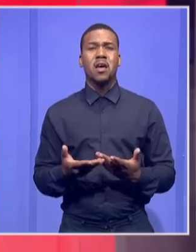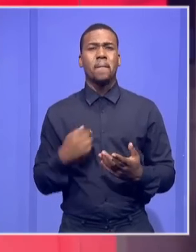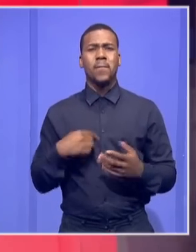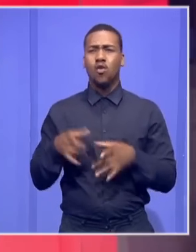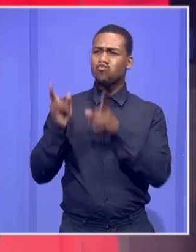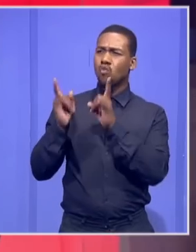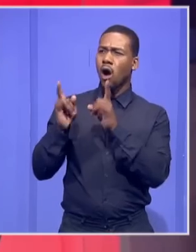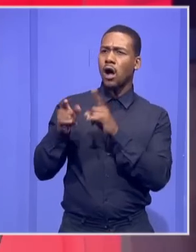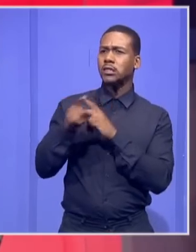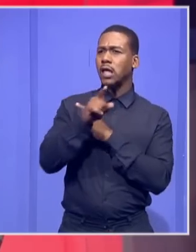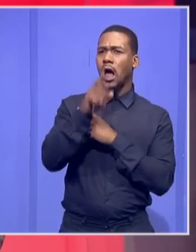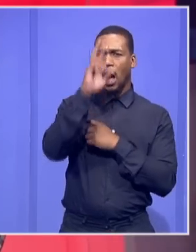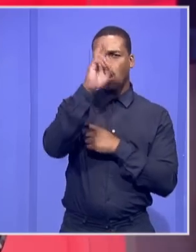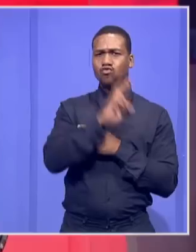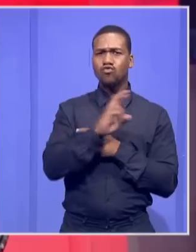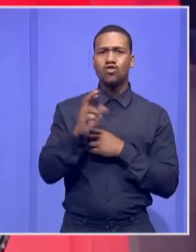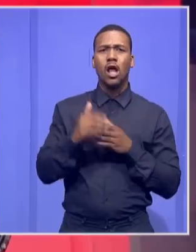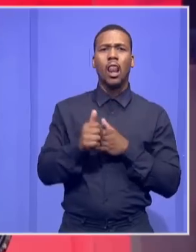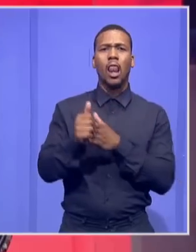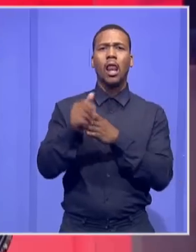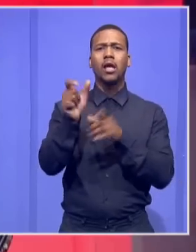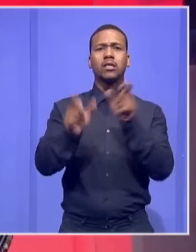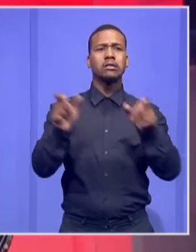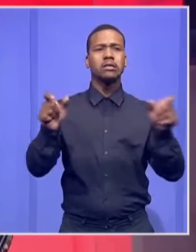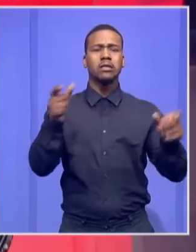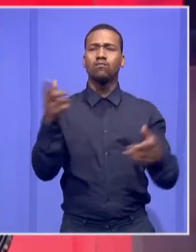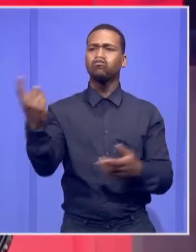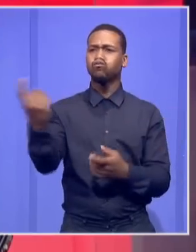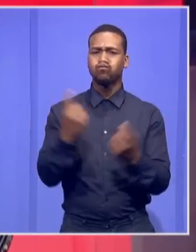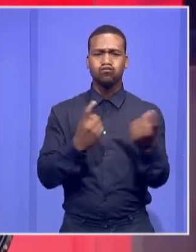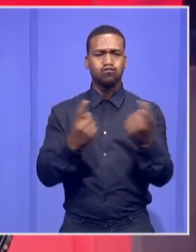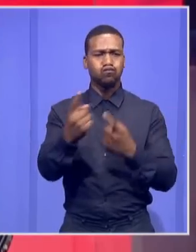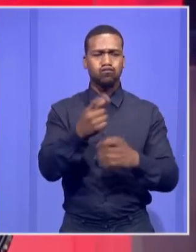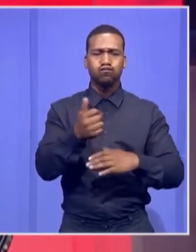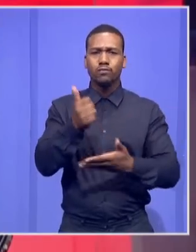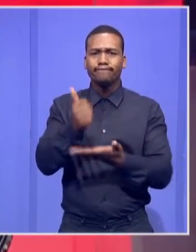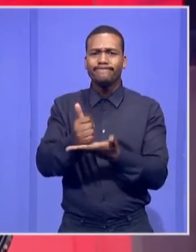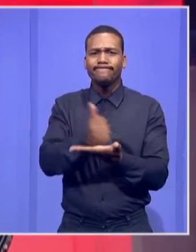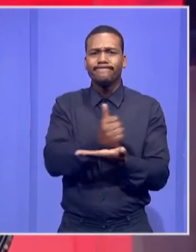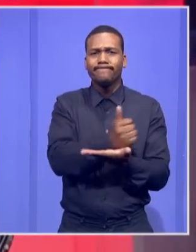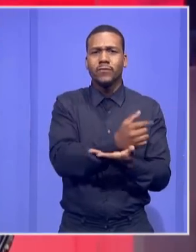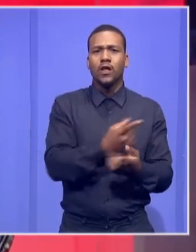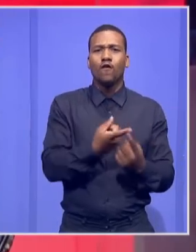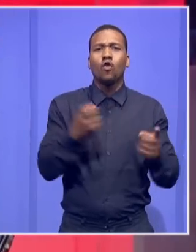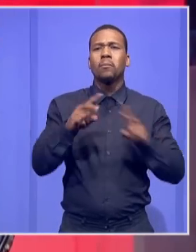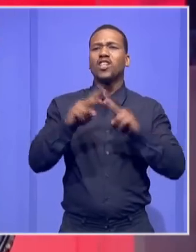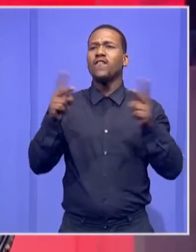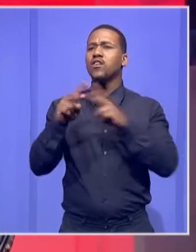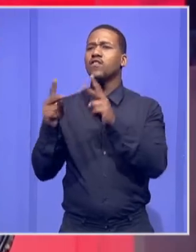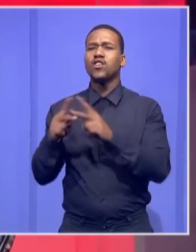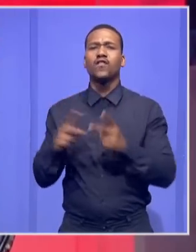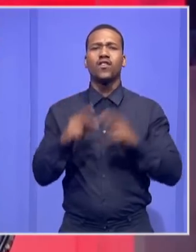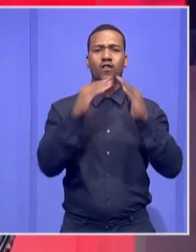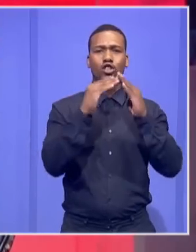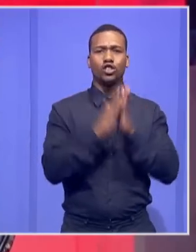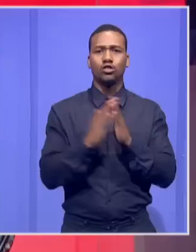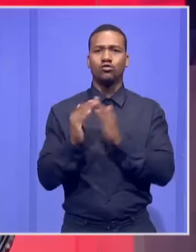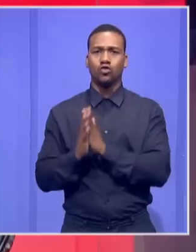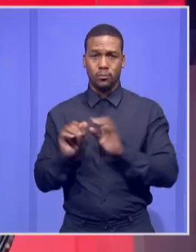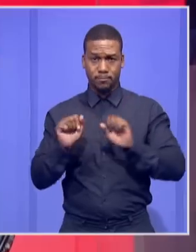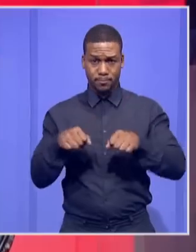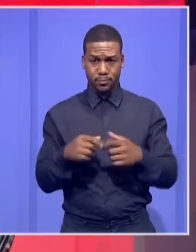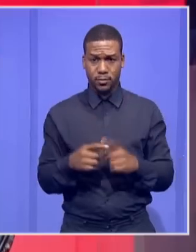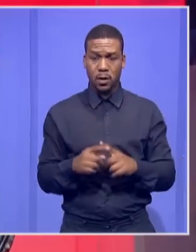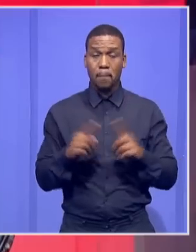that were arriving and coming in and taking their seats, and from all different denominations. But this is going to be overseen, of course, by the Archbishop of